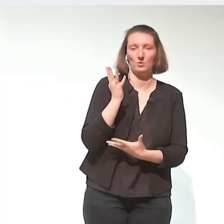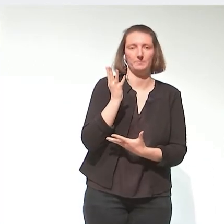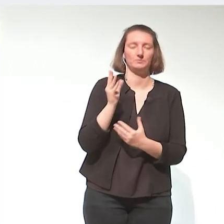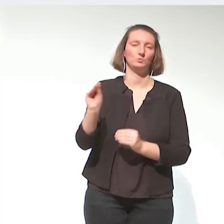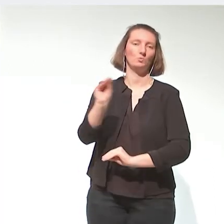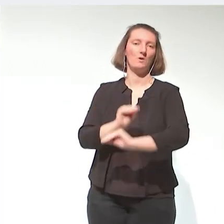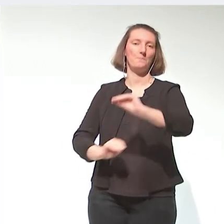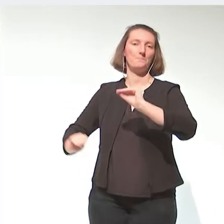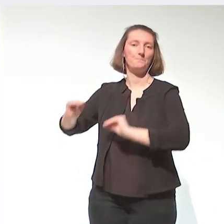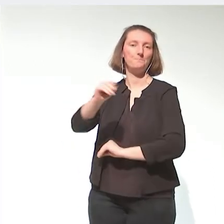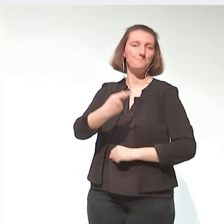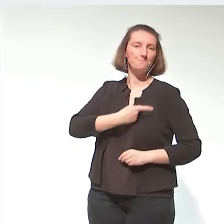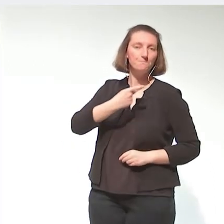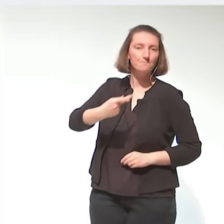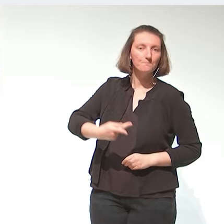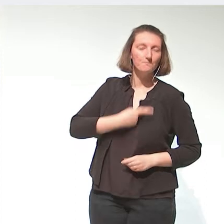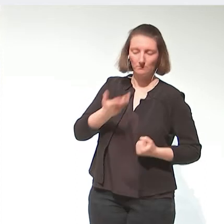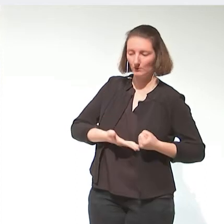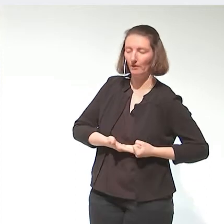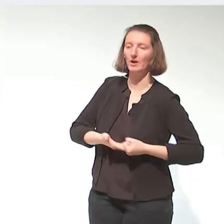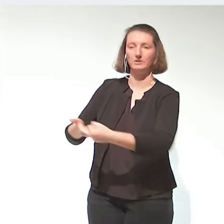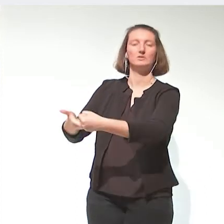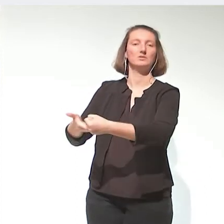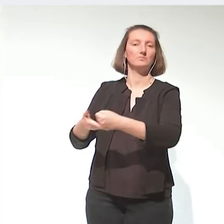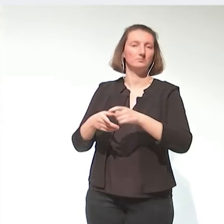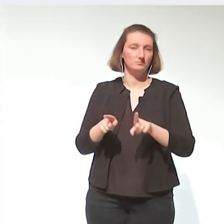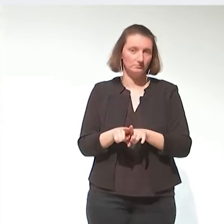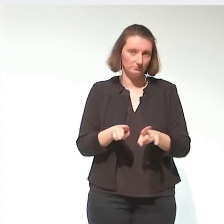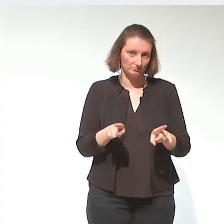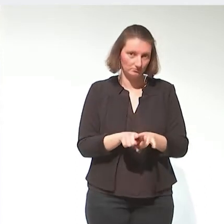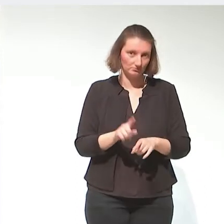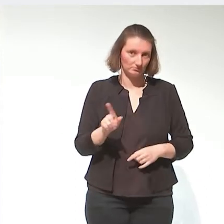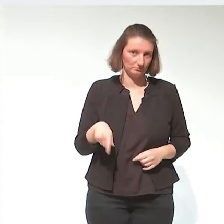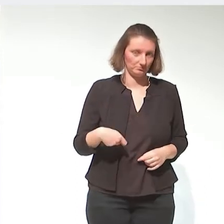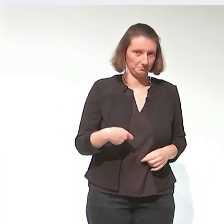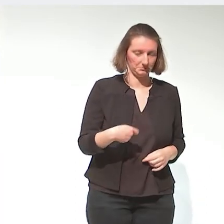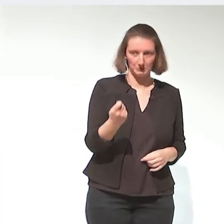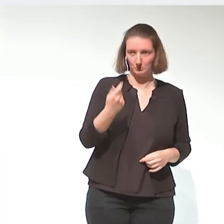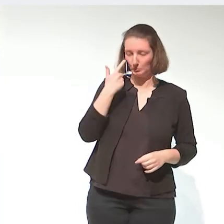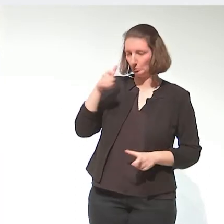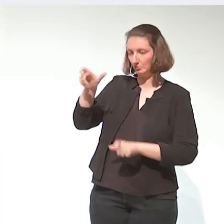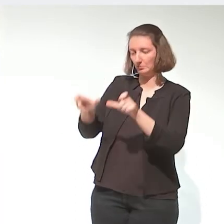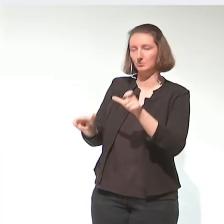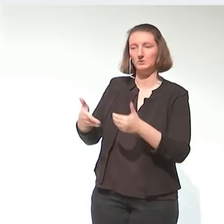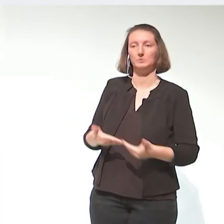and support for those with specific health needs.